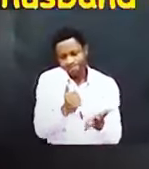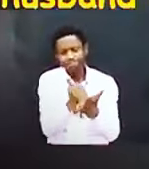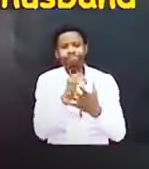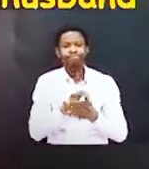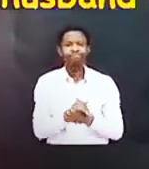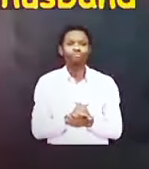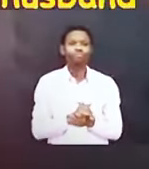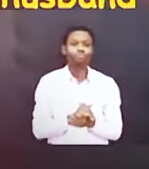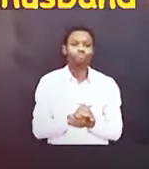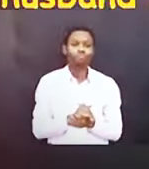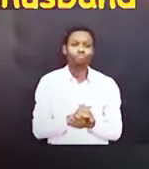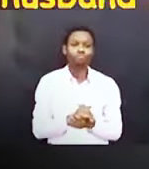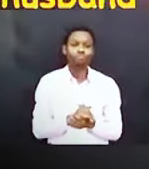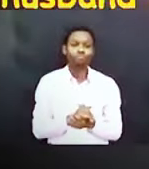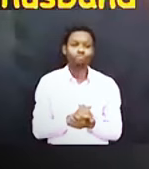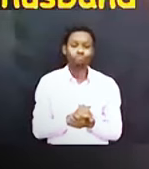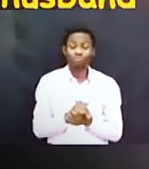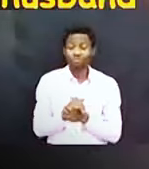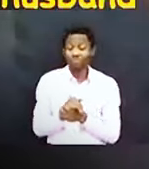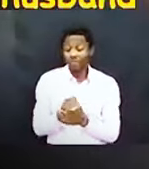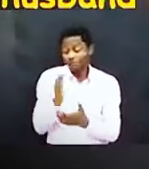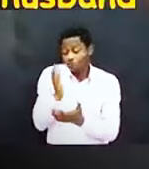Avoid and bear with.